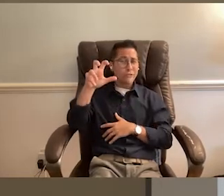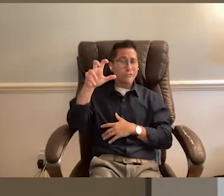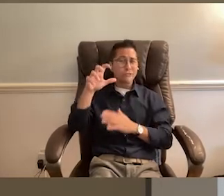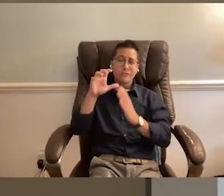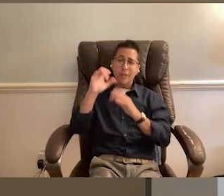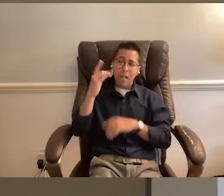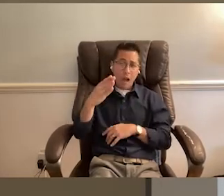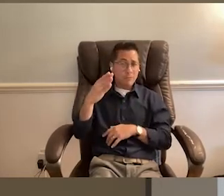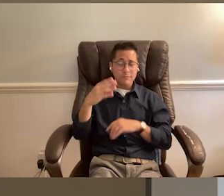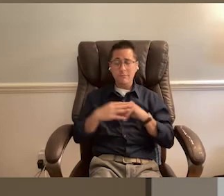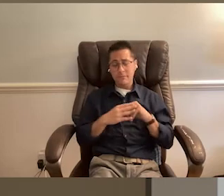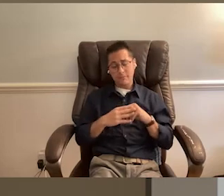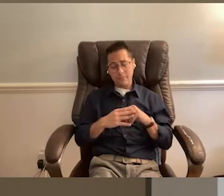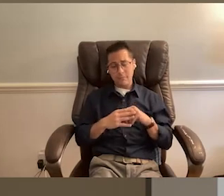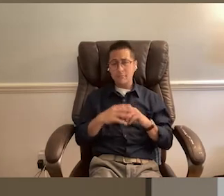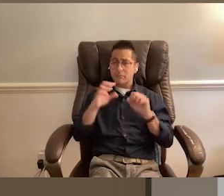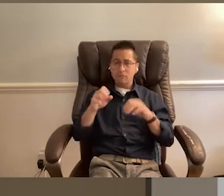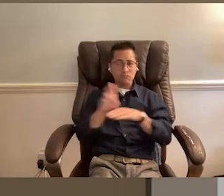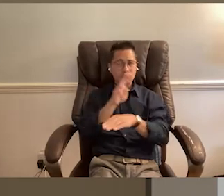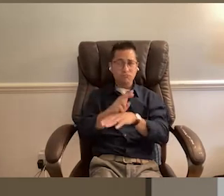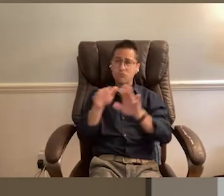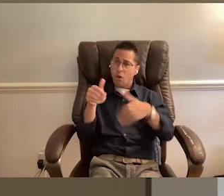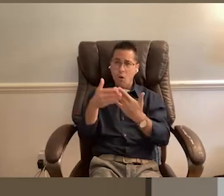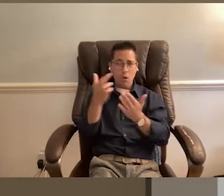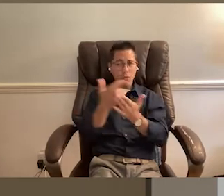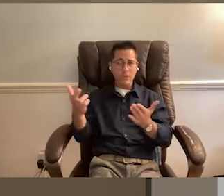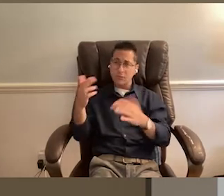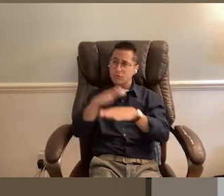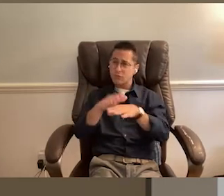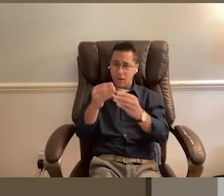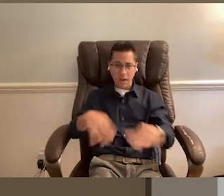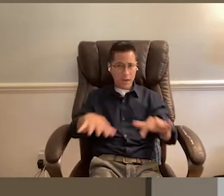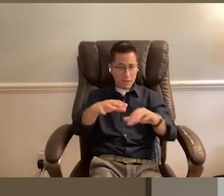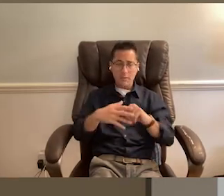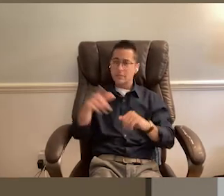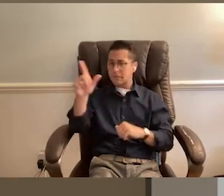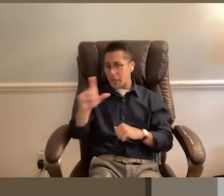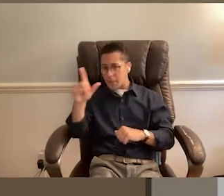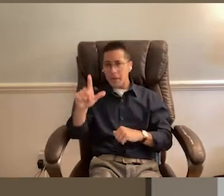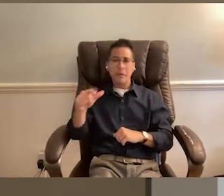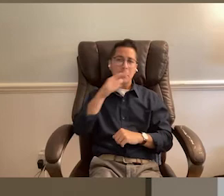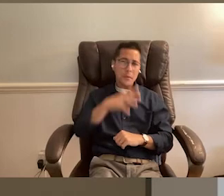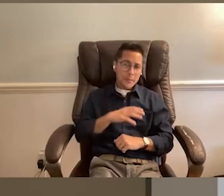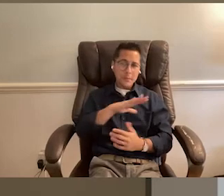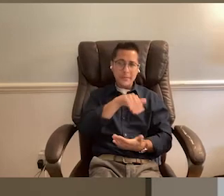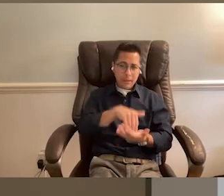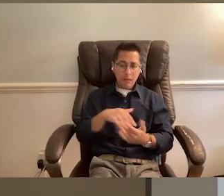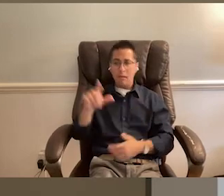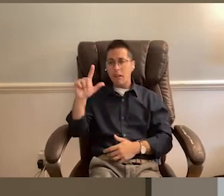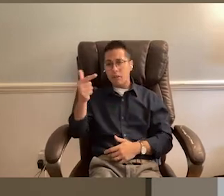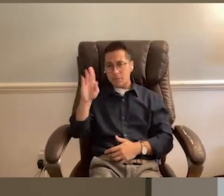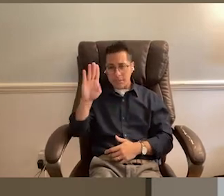Talking a little about inclusion in the campus community. So our students have the opportunity to be involved in the campus community to the extent that they would like